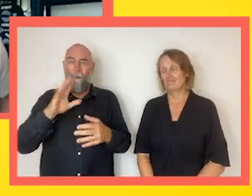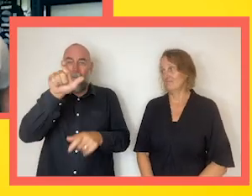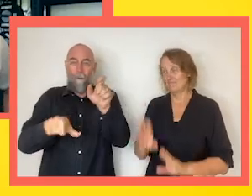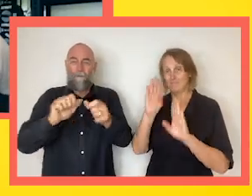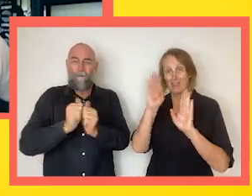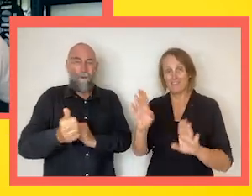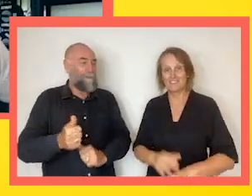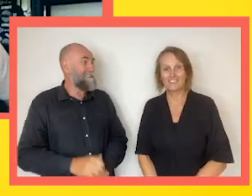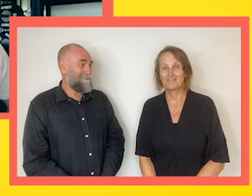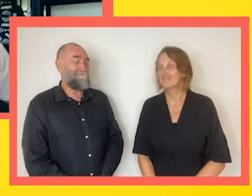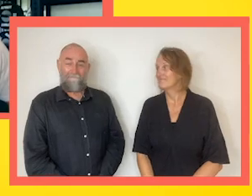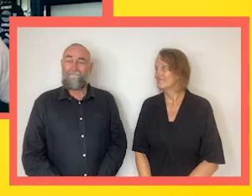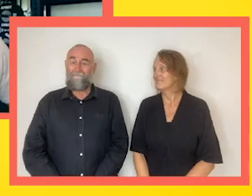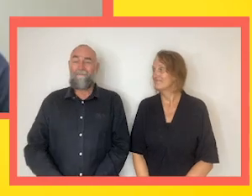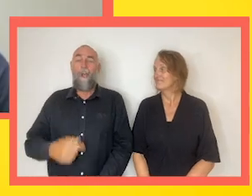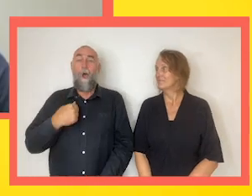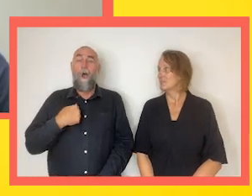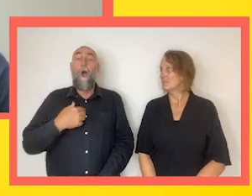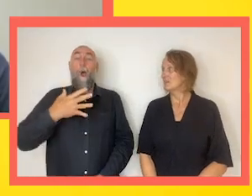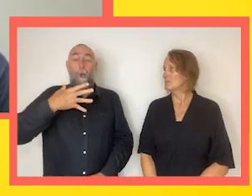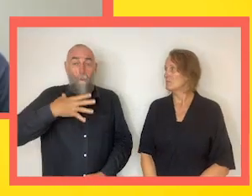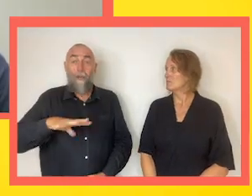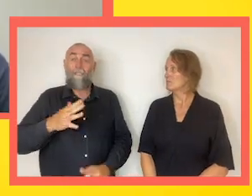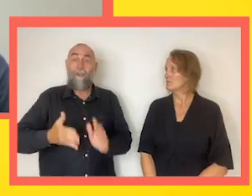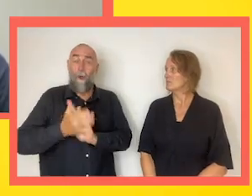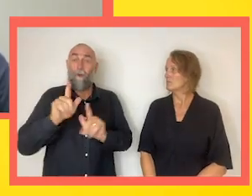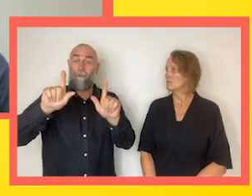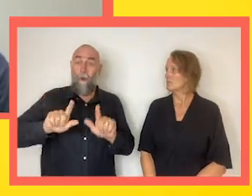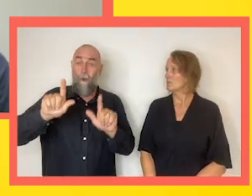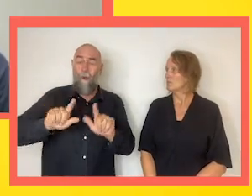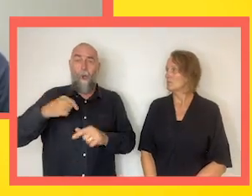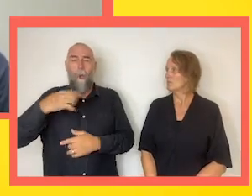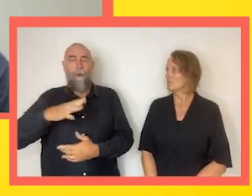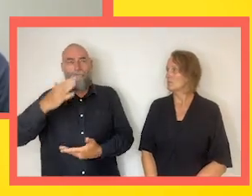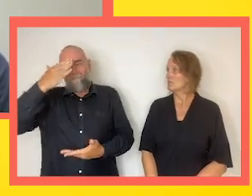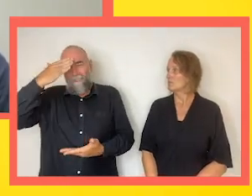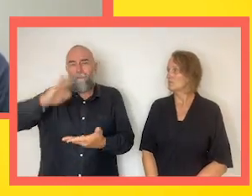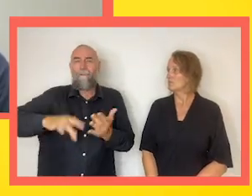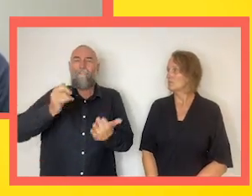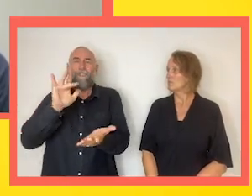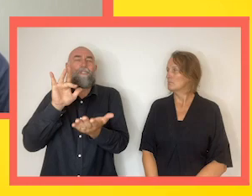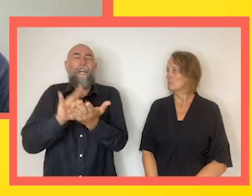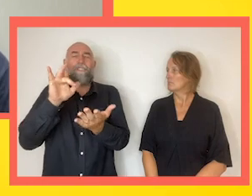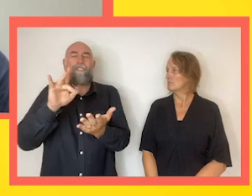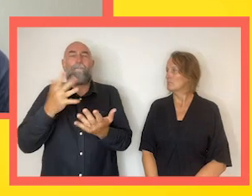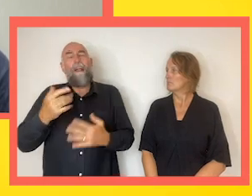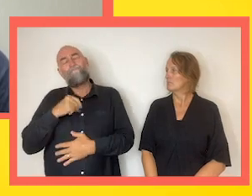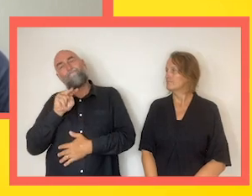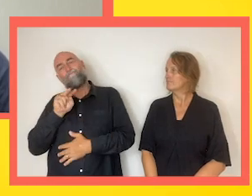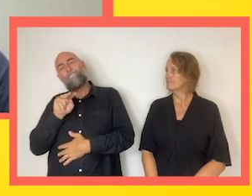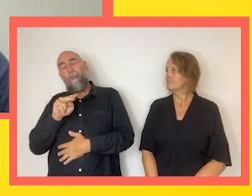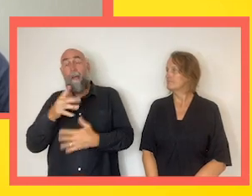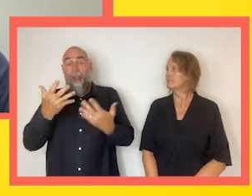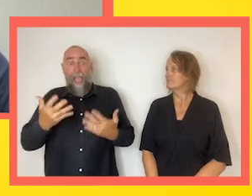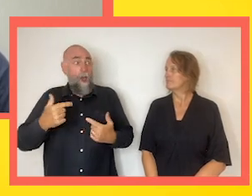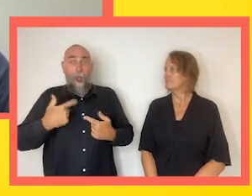that'd be amazing. I wanted to go to Tokyo to be able to experience the games as somebody watching, but now to